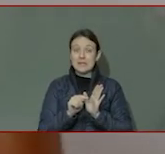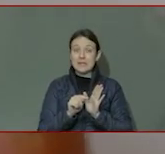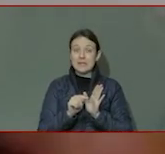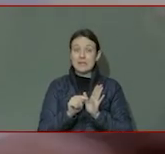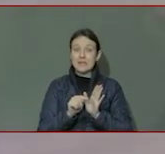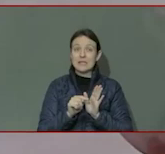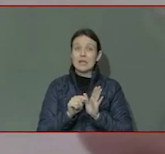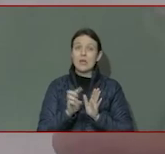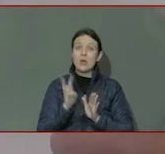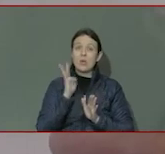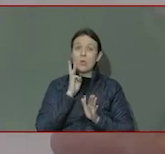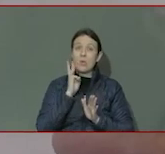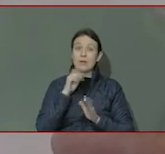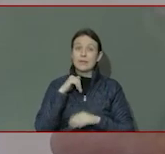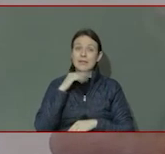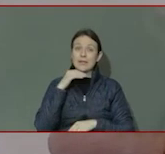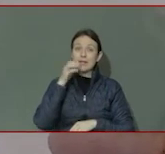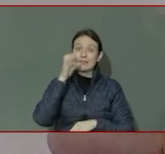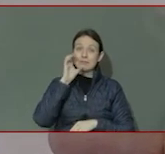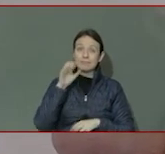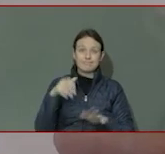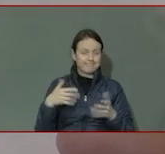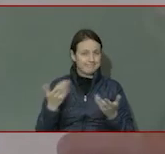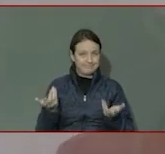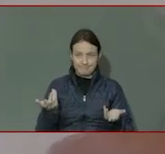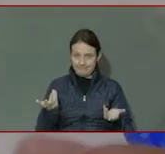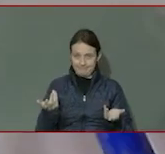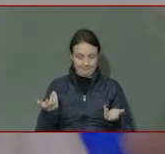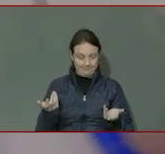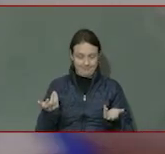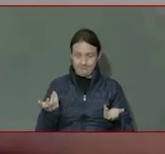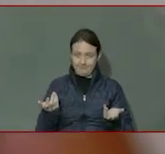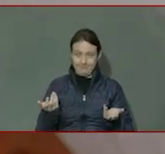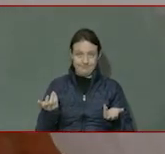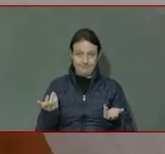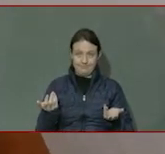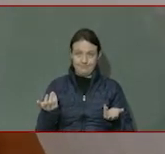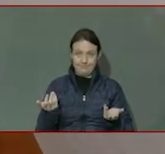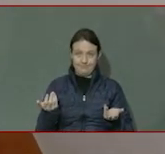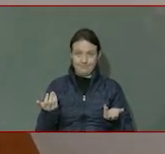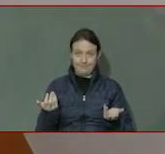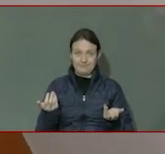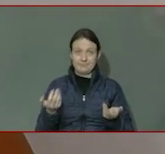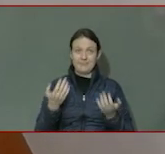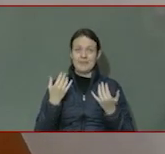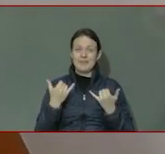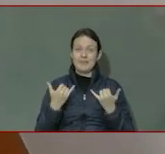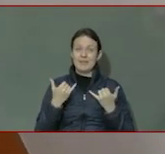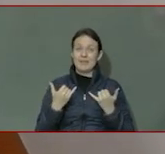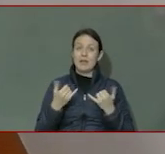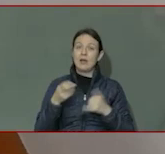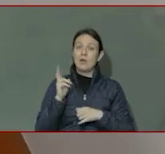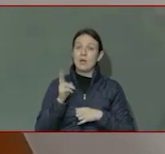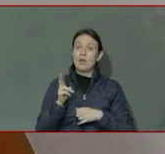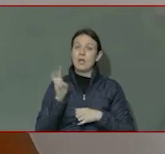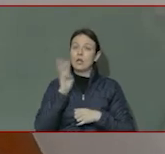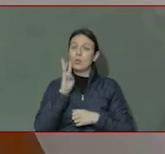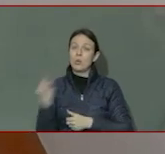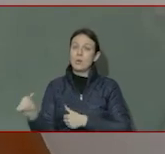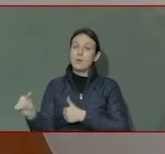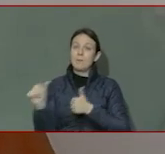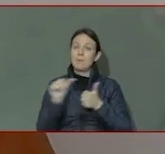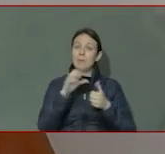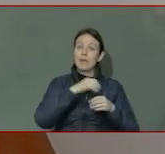Less water than normal, Doesn't have enough water. Now, what will stimulate the reabsorption of water? What is the